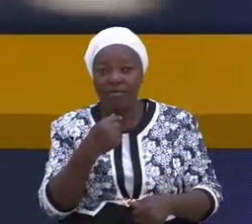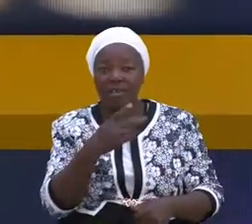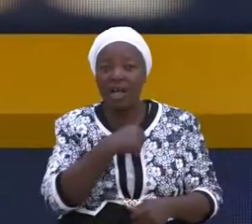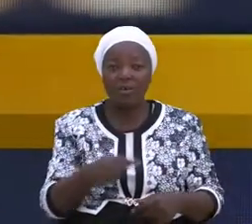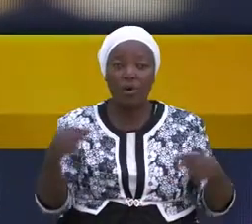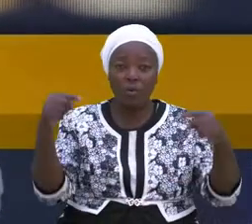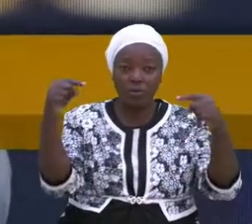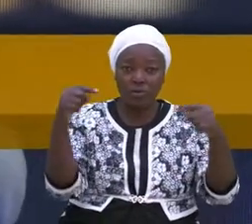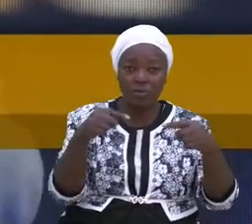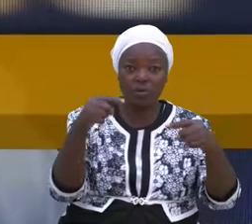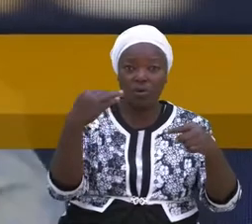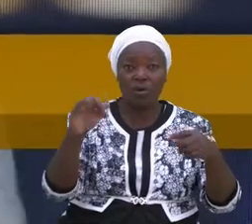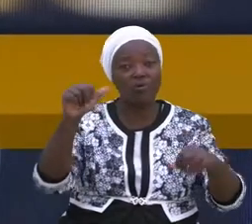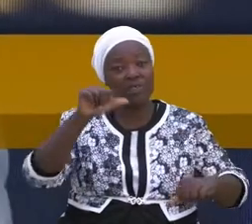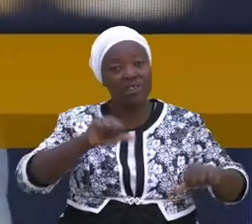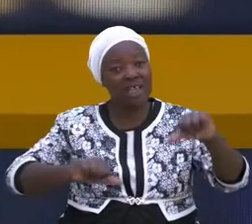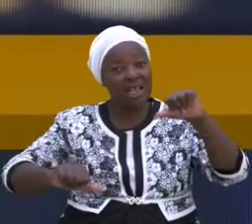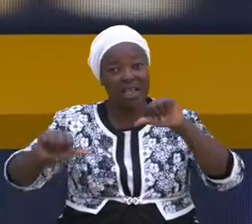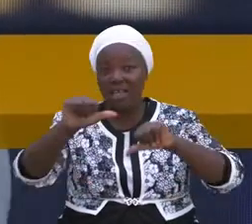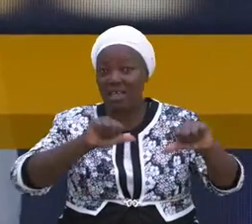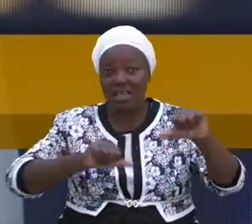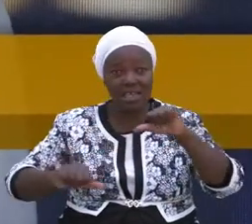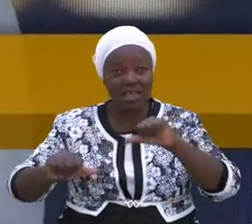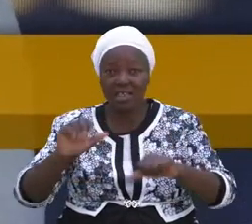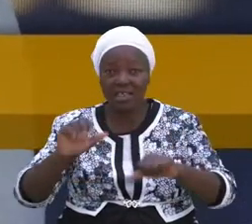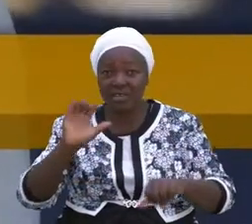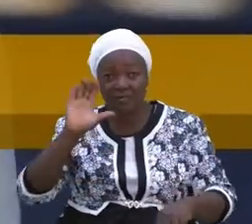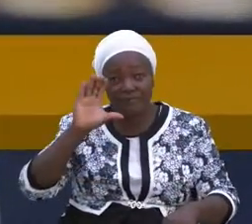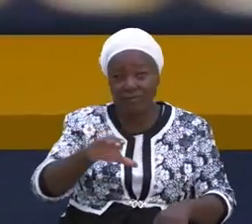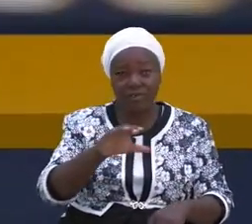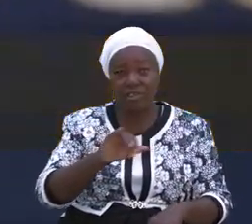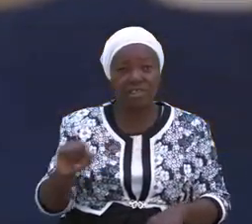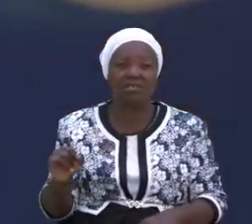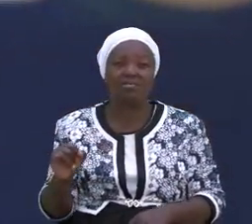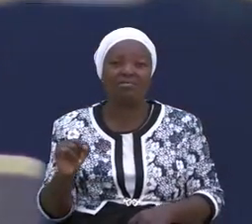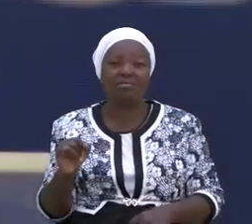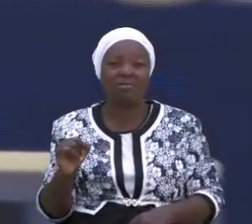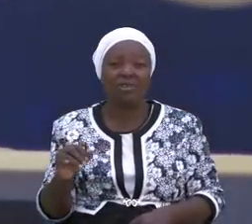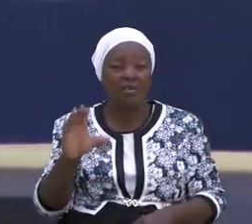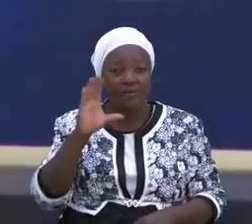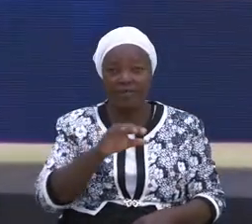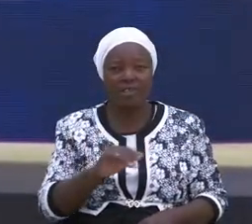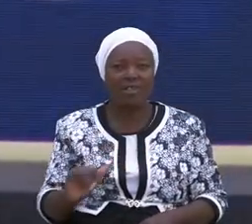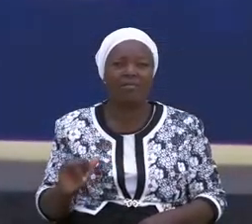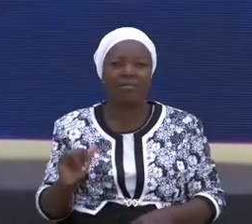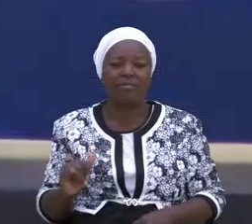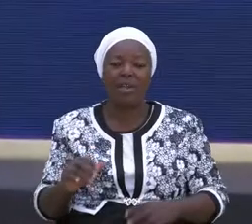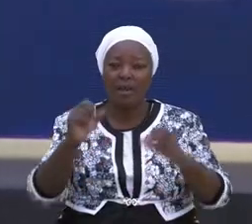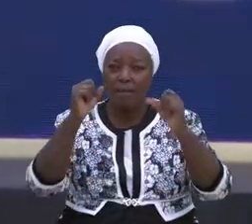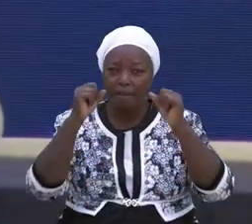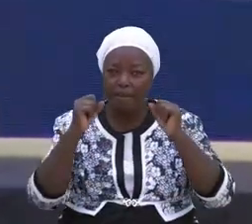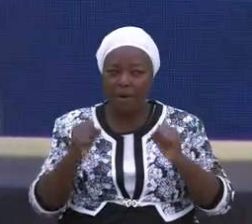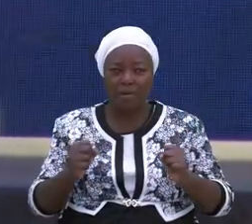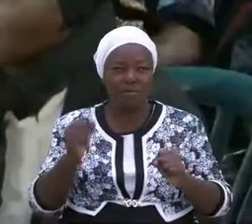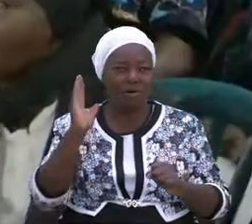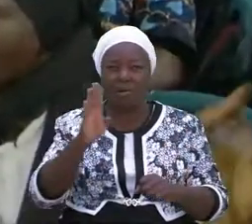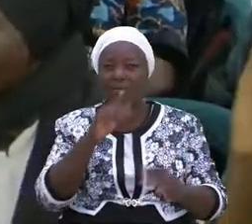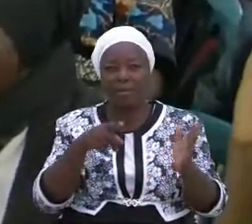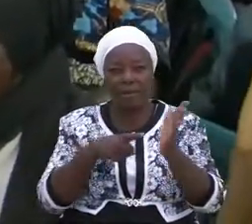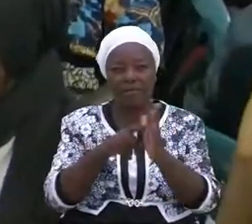of science, falsely so-called. Power will be manifest in your life